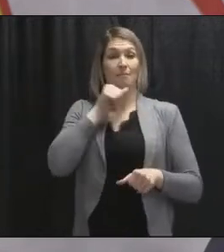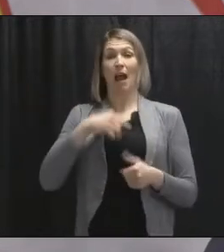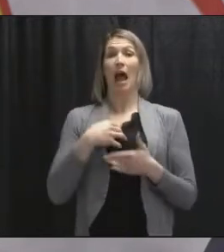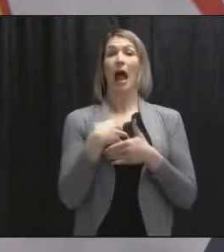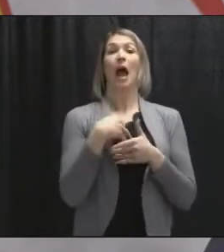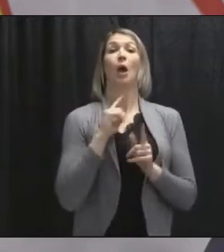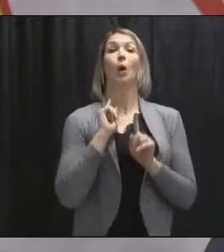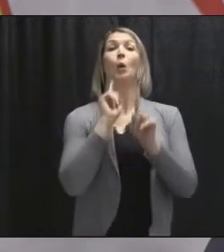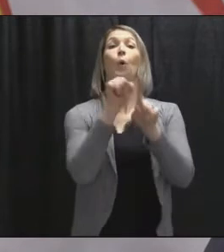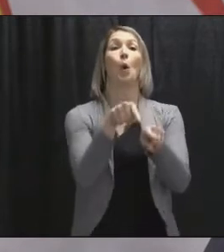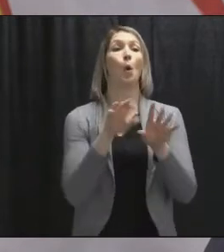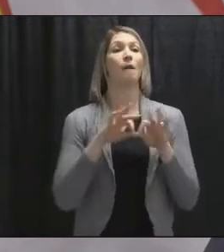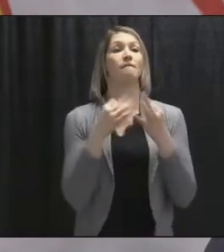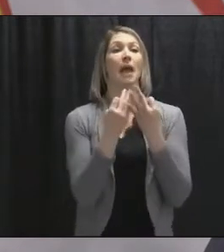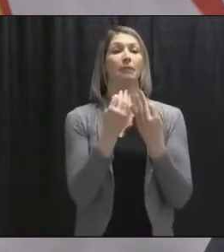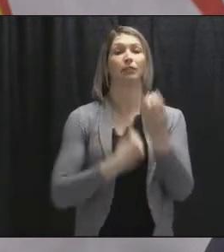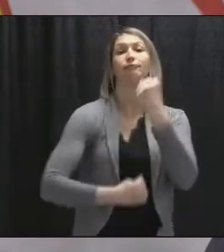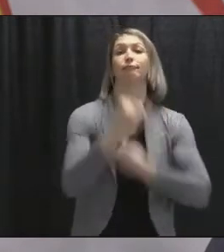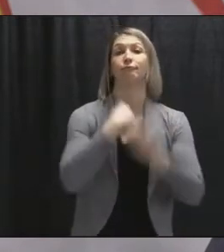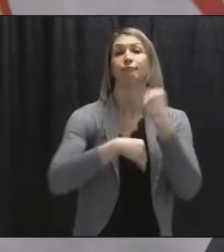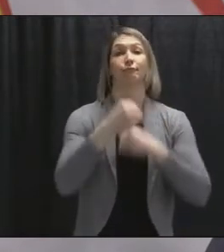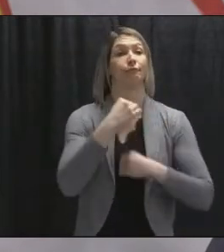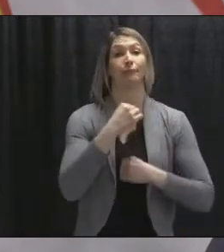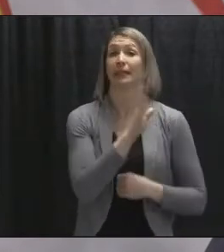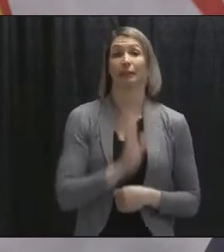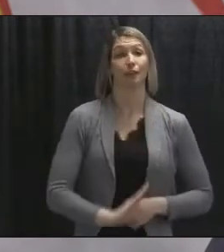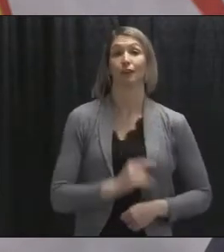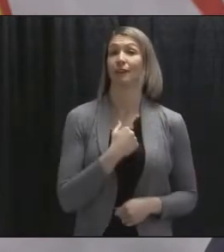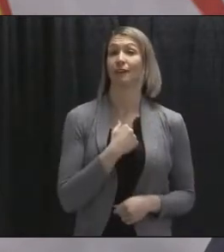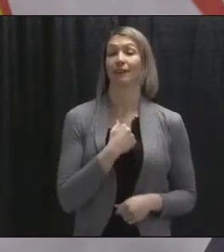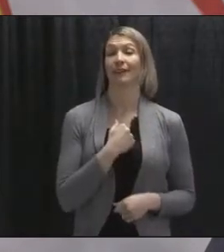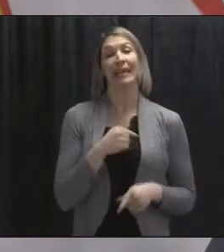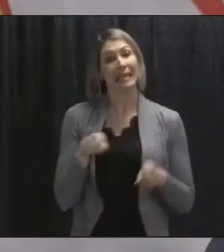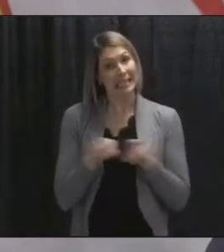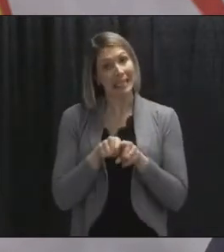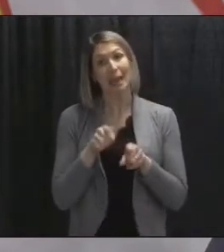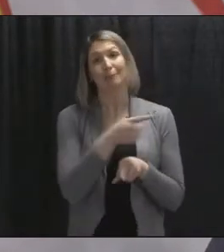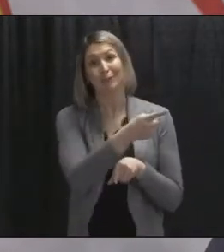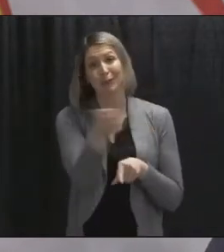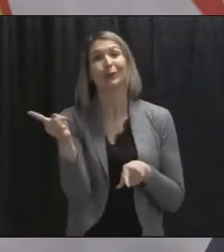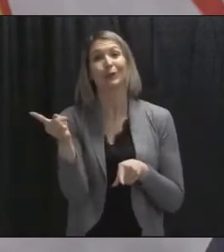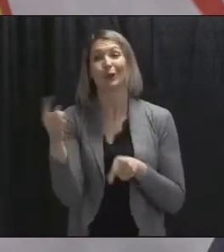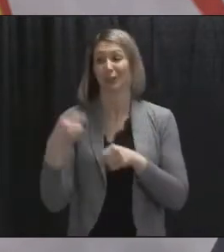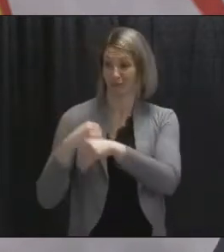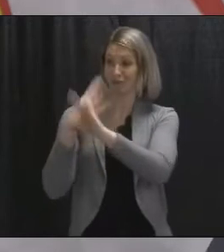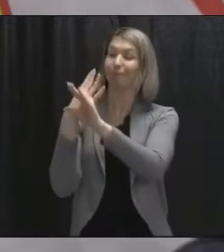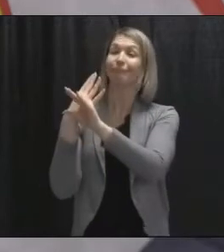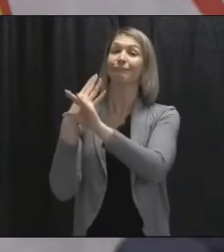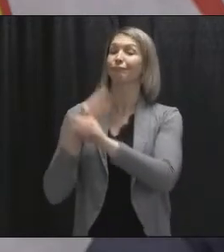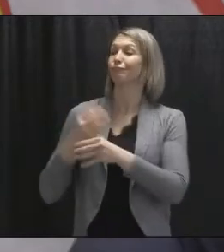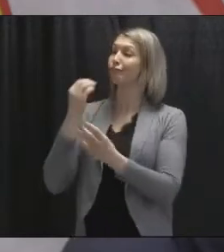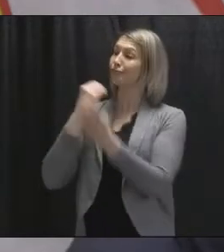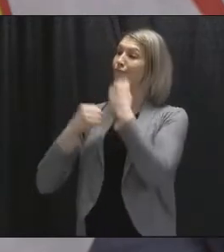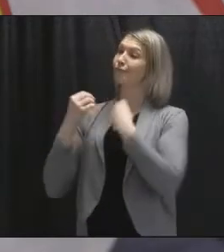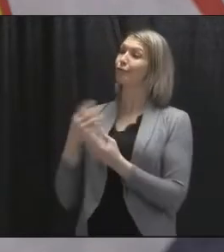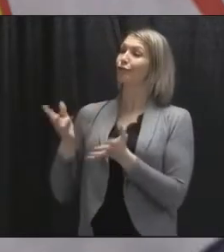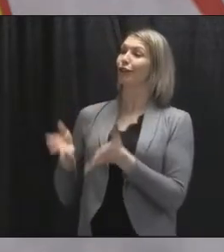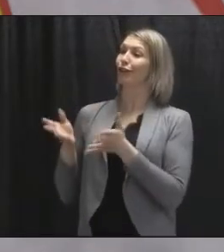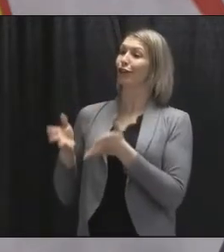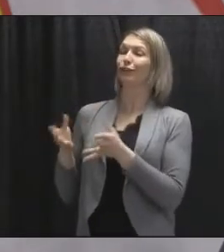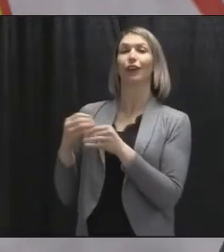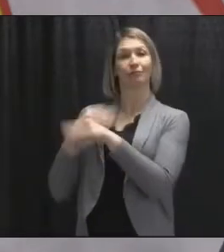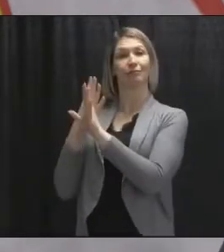others, I had a virtual Easter this weekend. Many of you, I've noticed, have shared your experience and the ideas